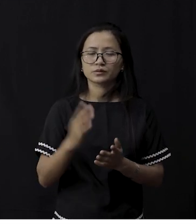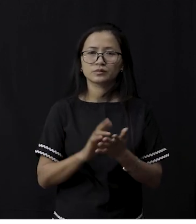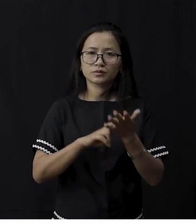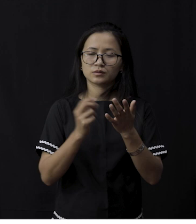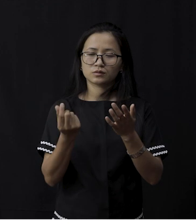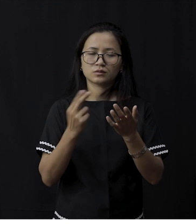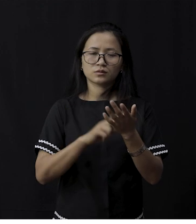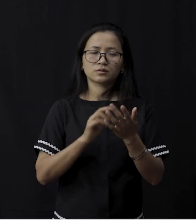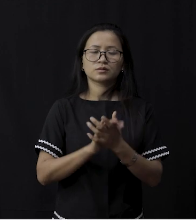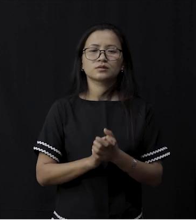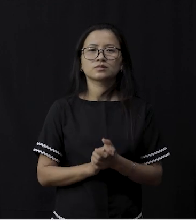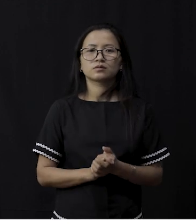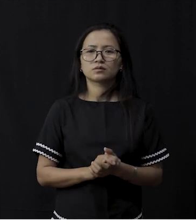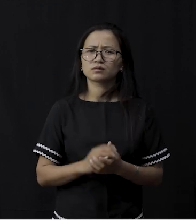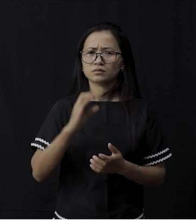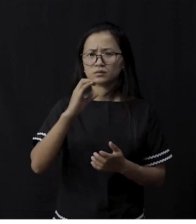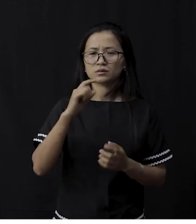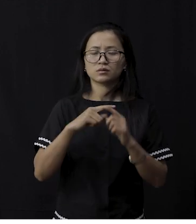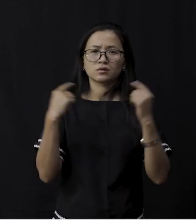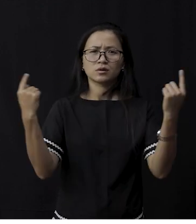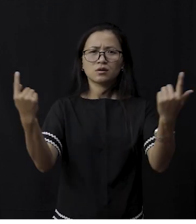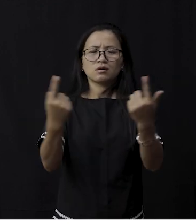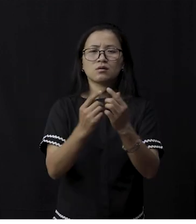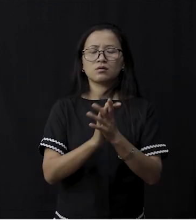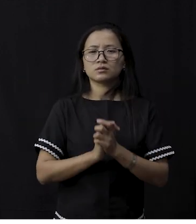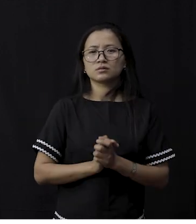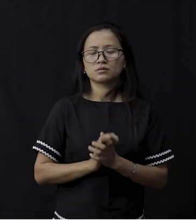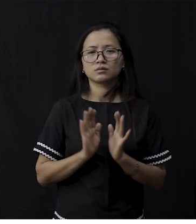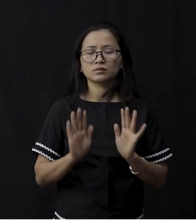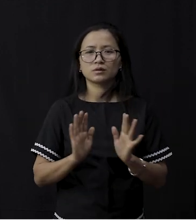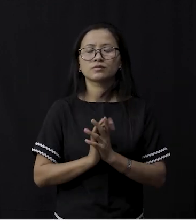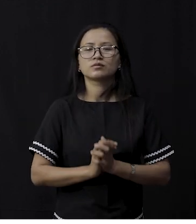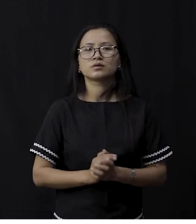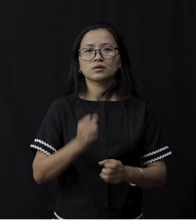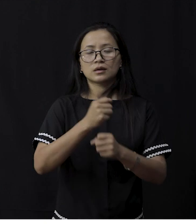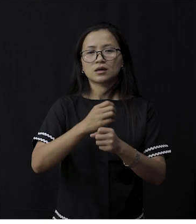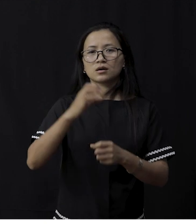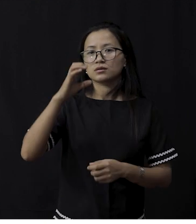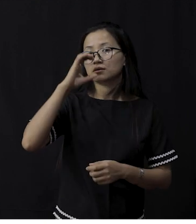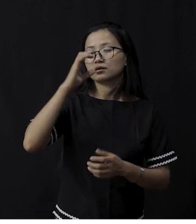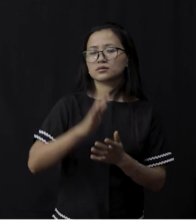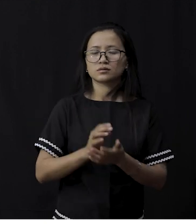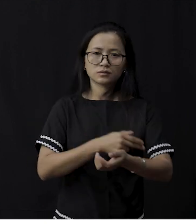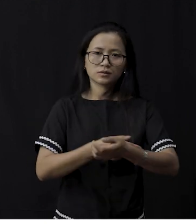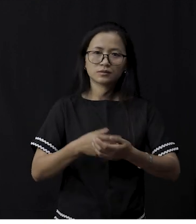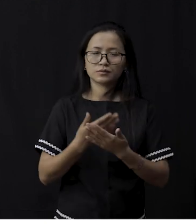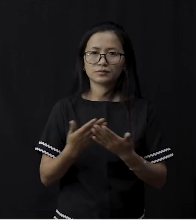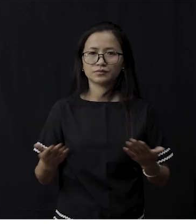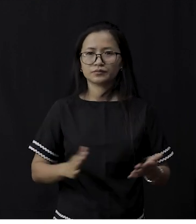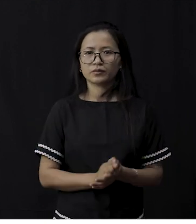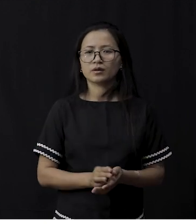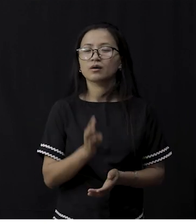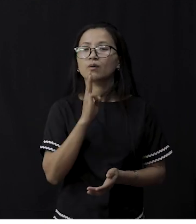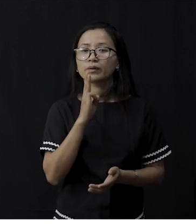nouns. The glass is full of water. So glass again is a name of a thing, and water again is a